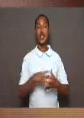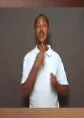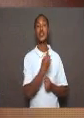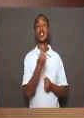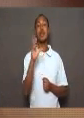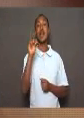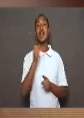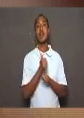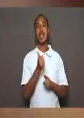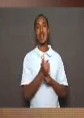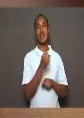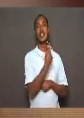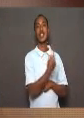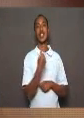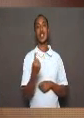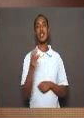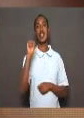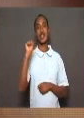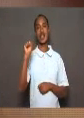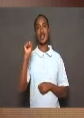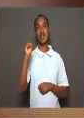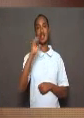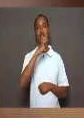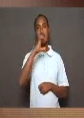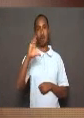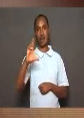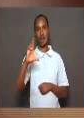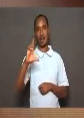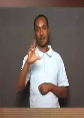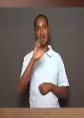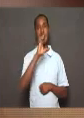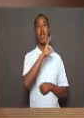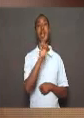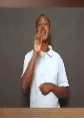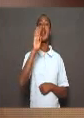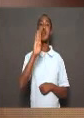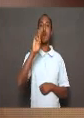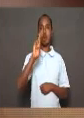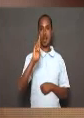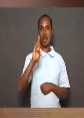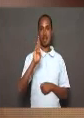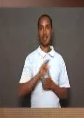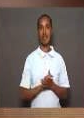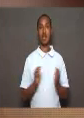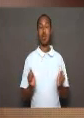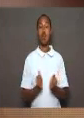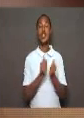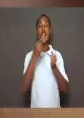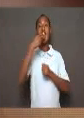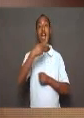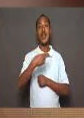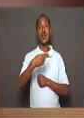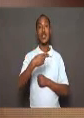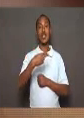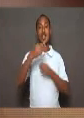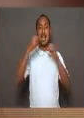some nonmetals, such as sulfur, chlorine, and bromine, with